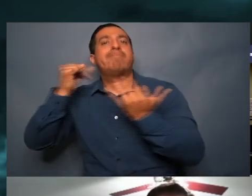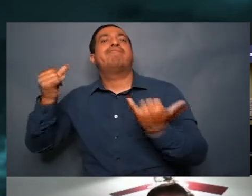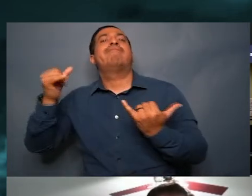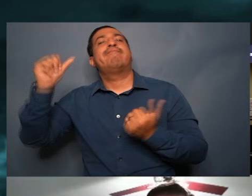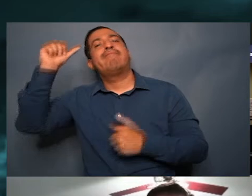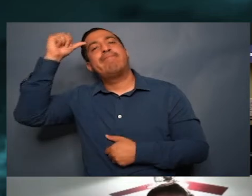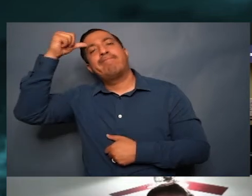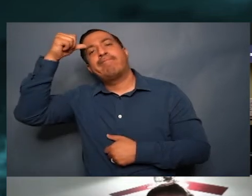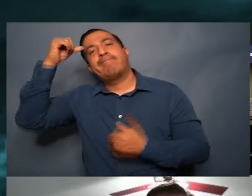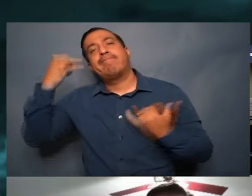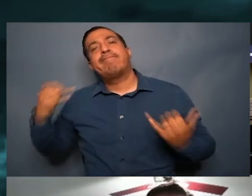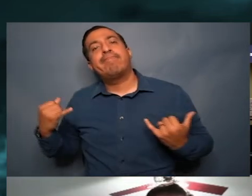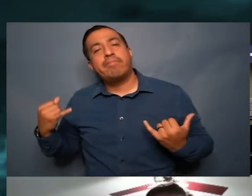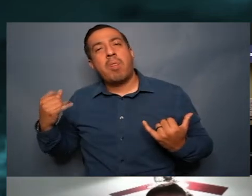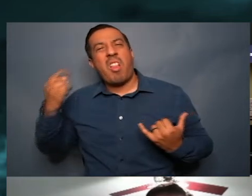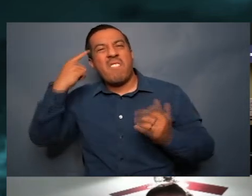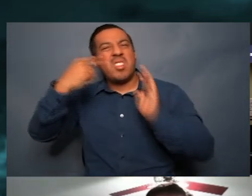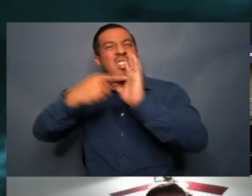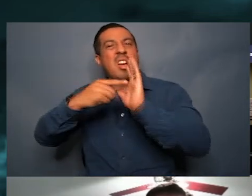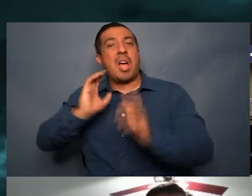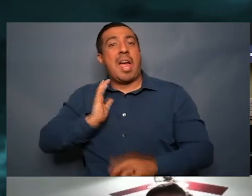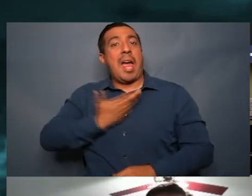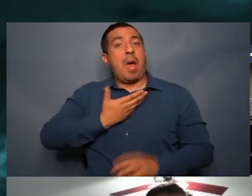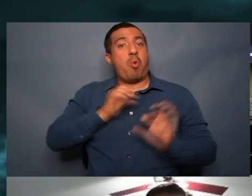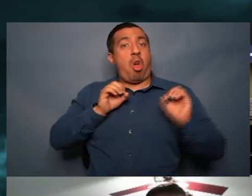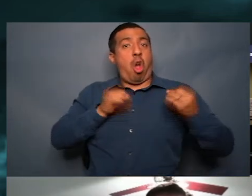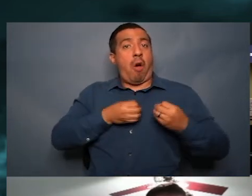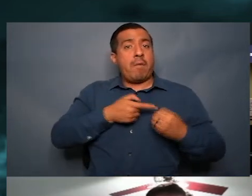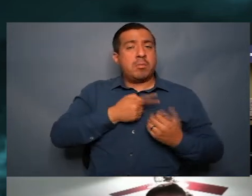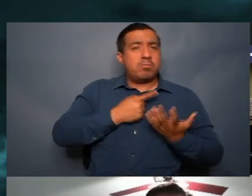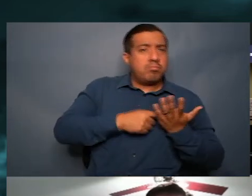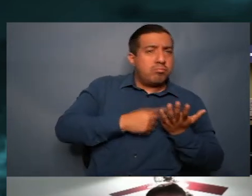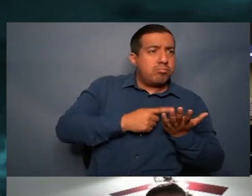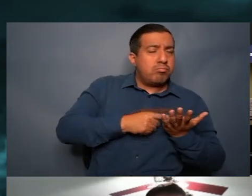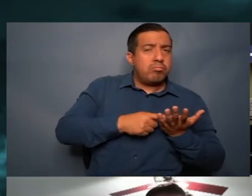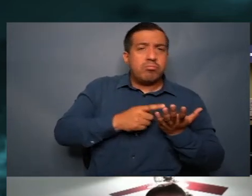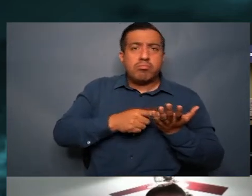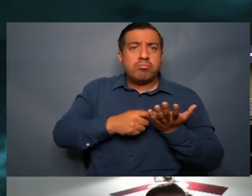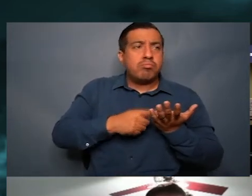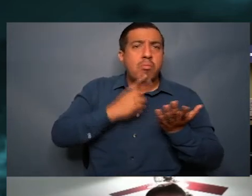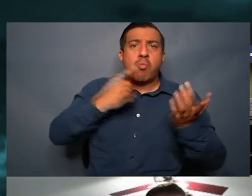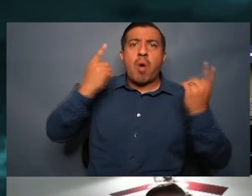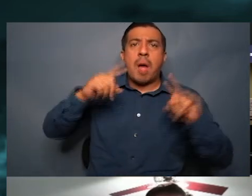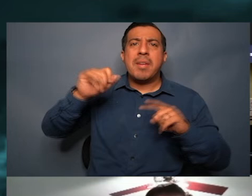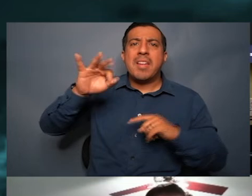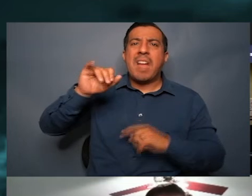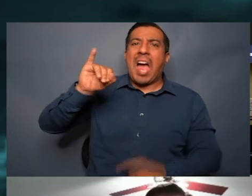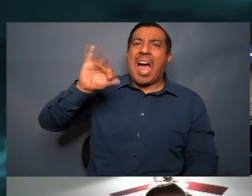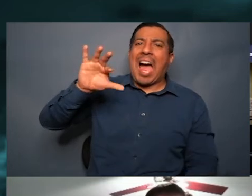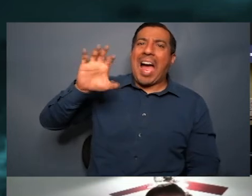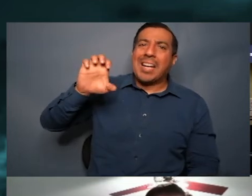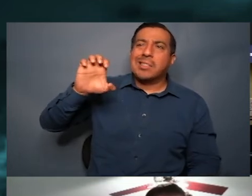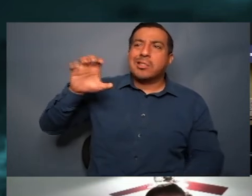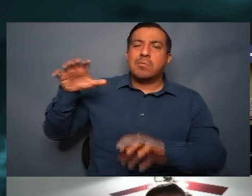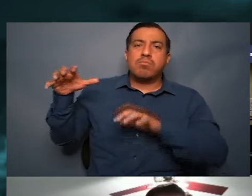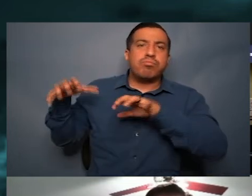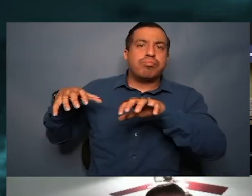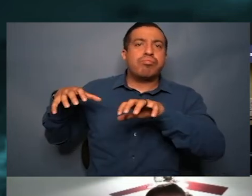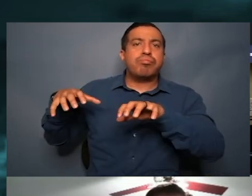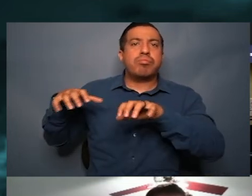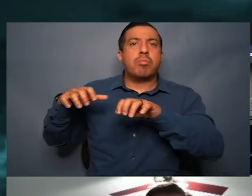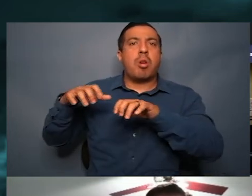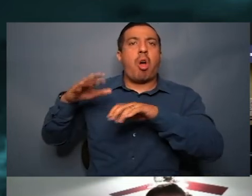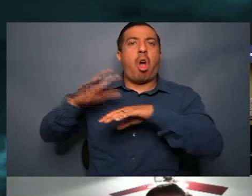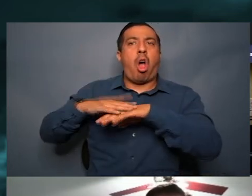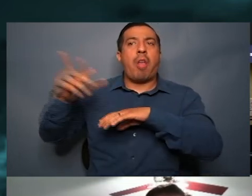In our office, we did have a conversation about what would happen with a potential of an ice storm and the impacts on the power